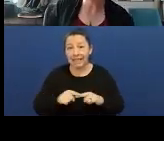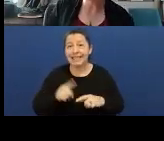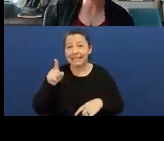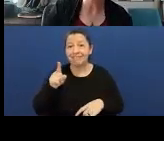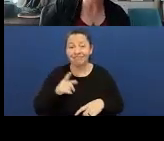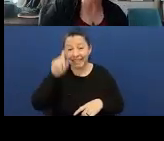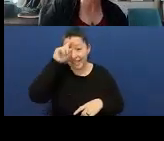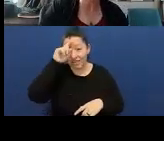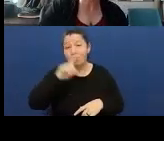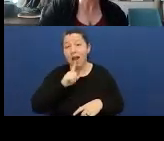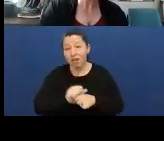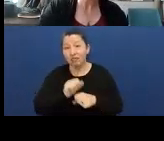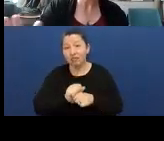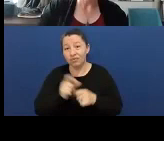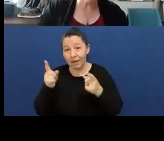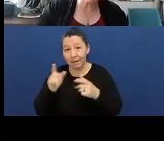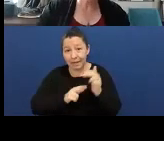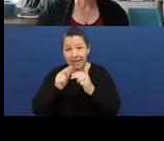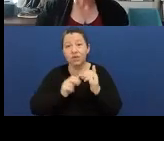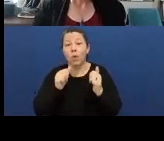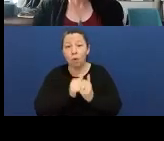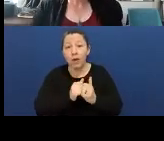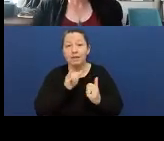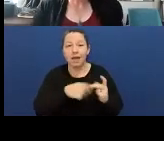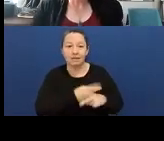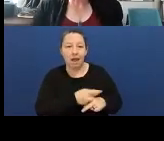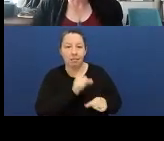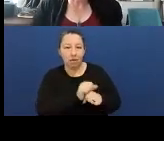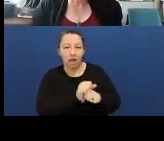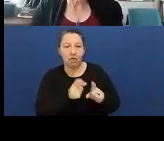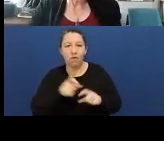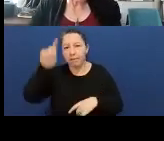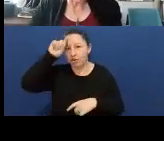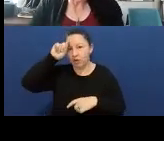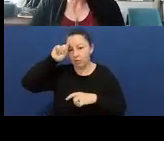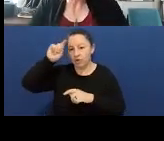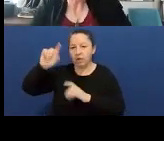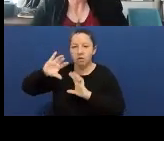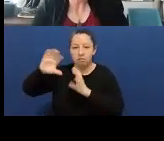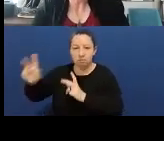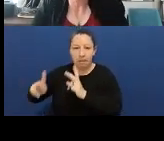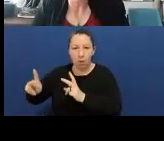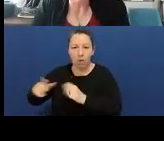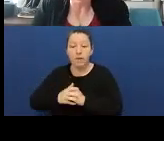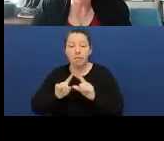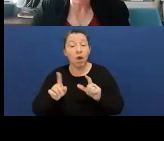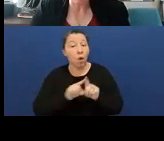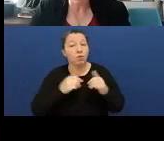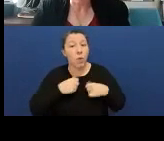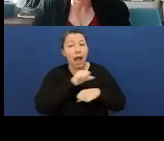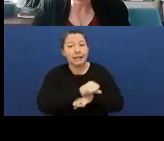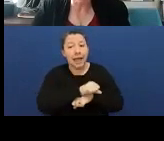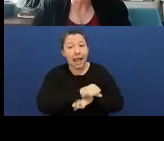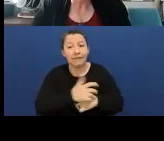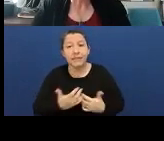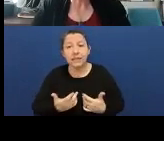Egyptian population. But, you know, the Egyptians also did have slaves. These were very often